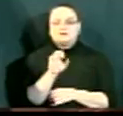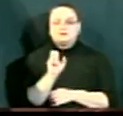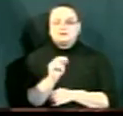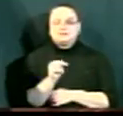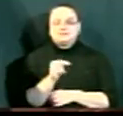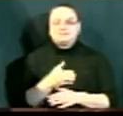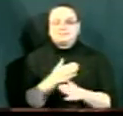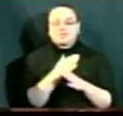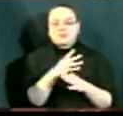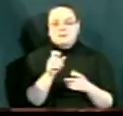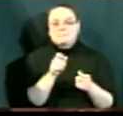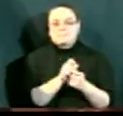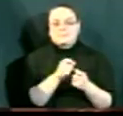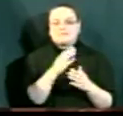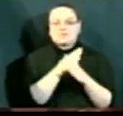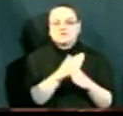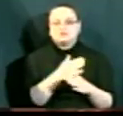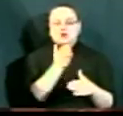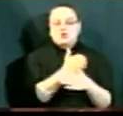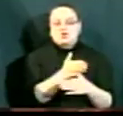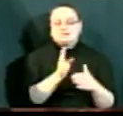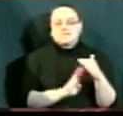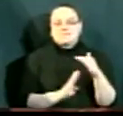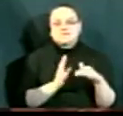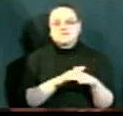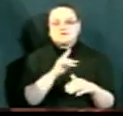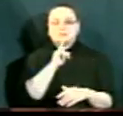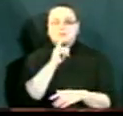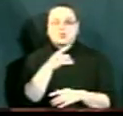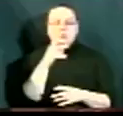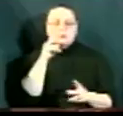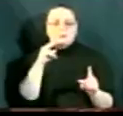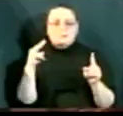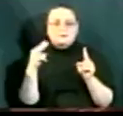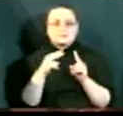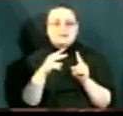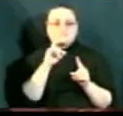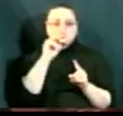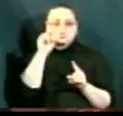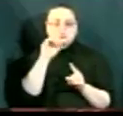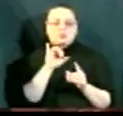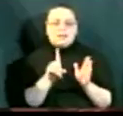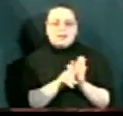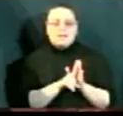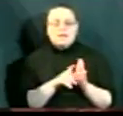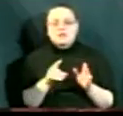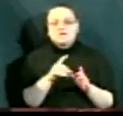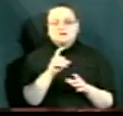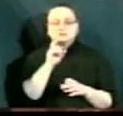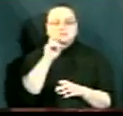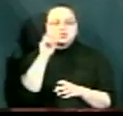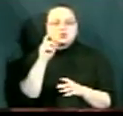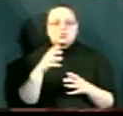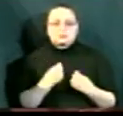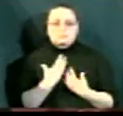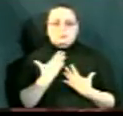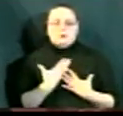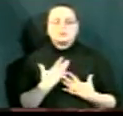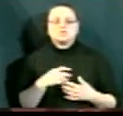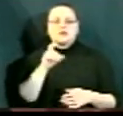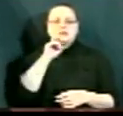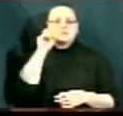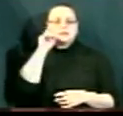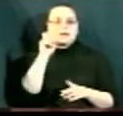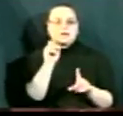explicit protections against harassment on the basis of real or perceived gender identity, gender expression, sex, and sexual